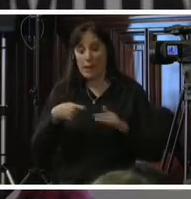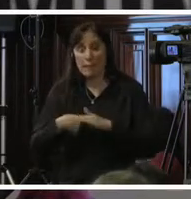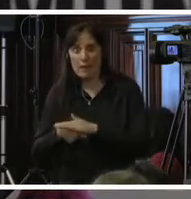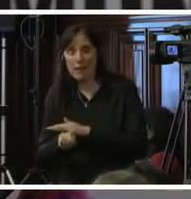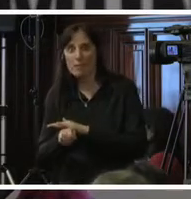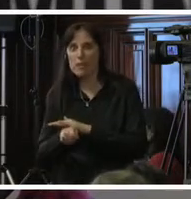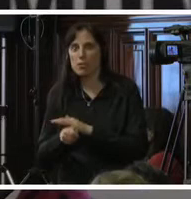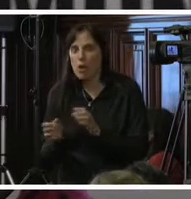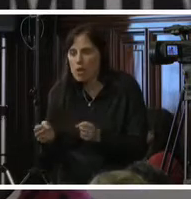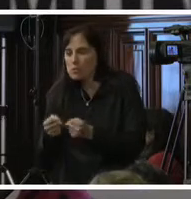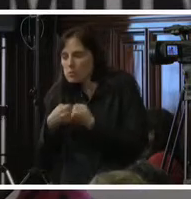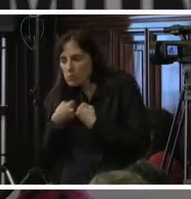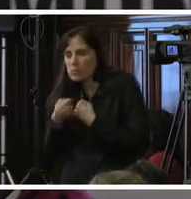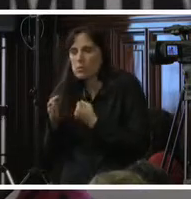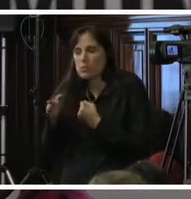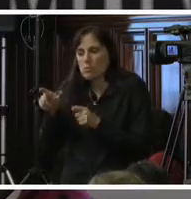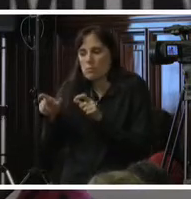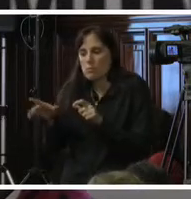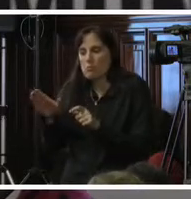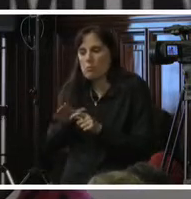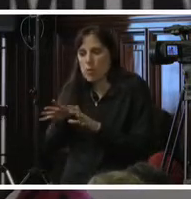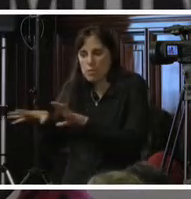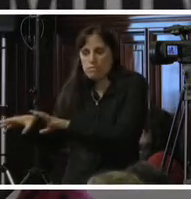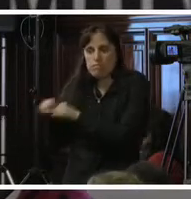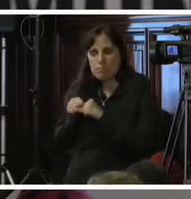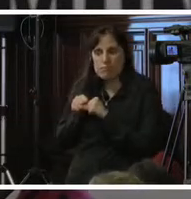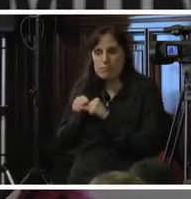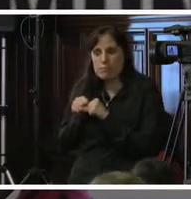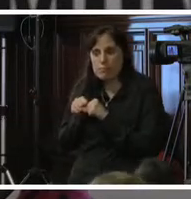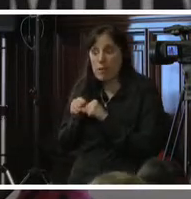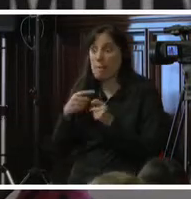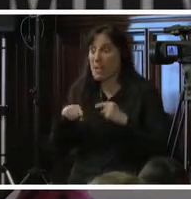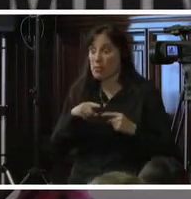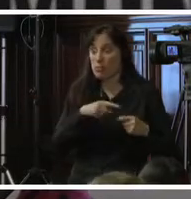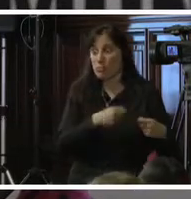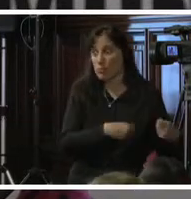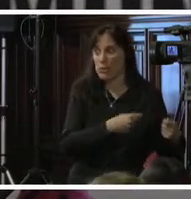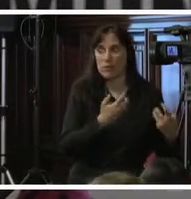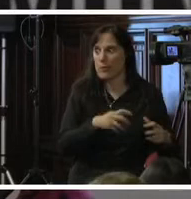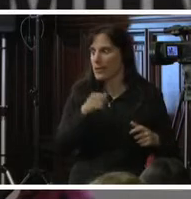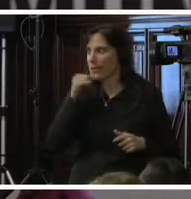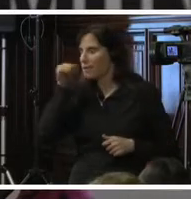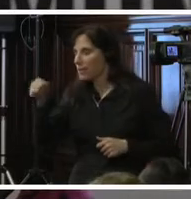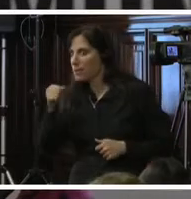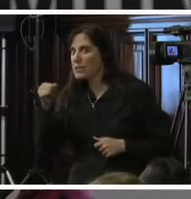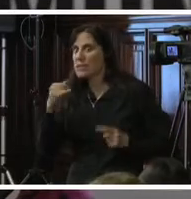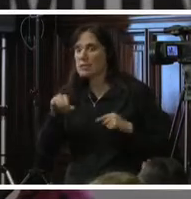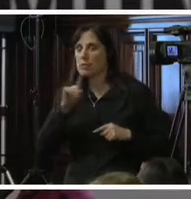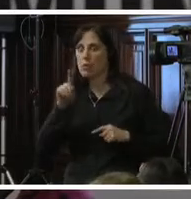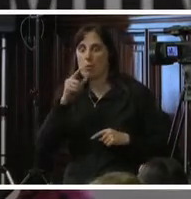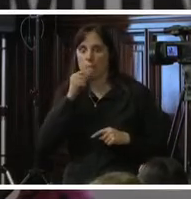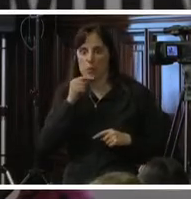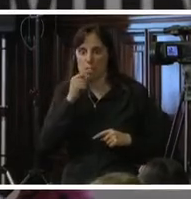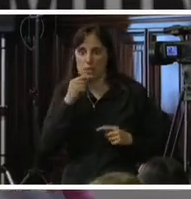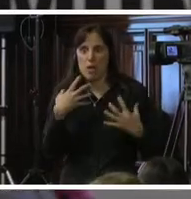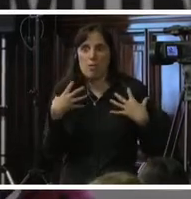that, the police harass them and inflict violence against them and criminalize them in whatever way they